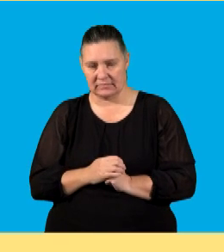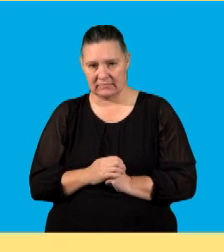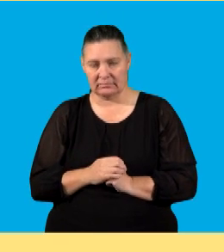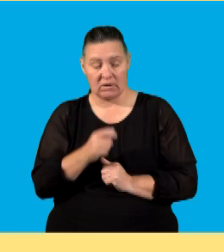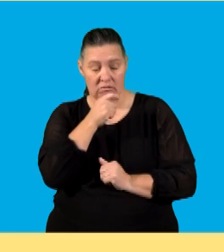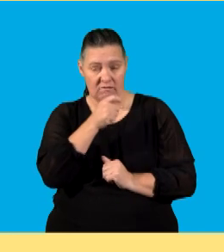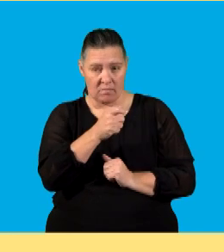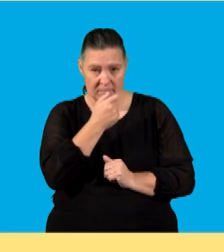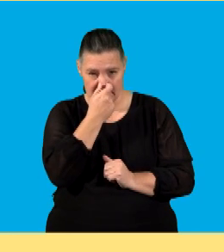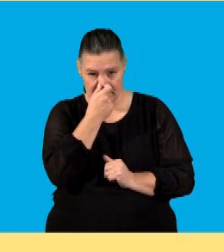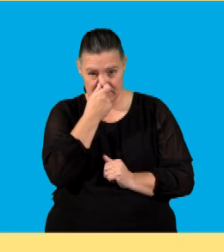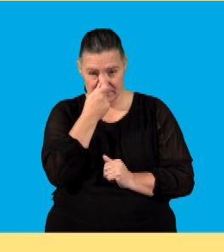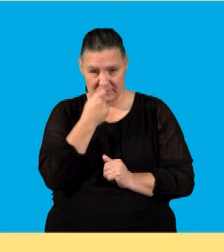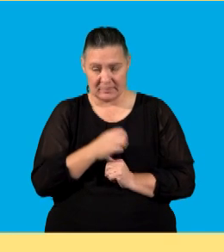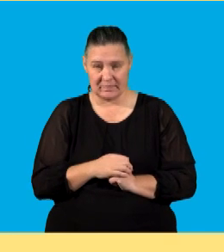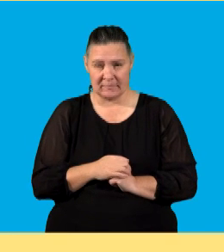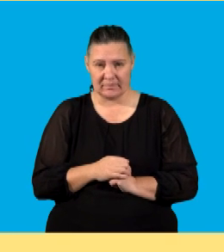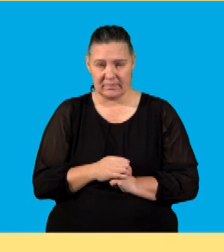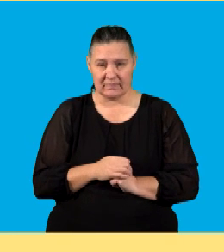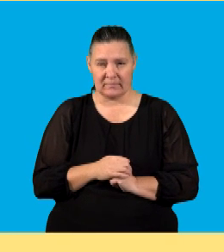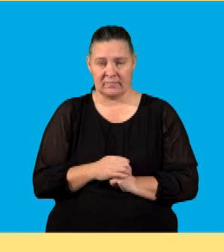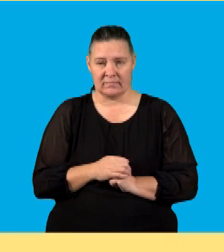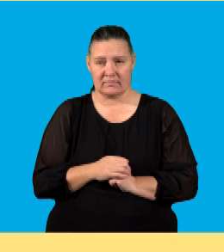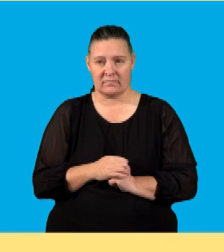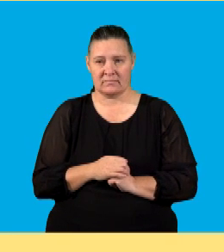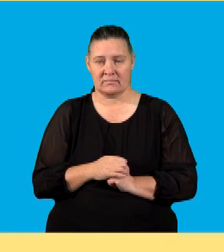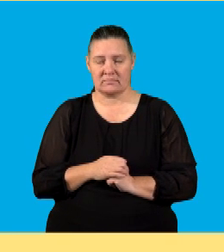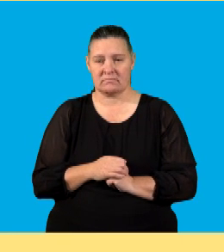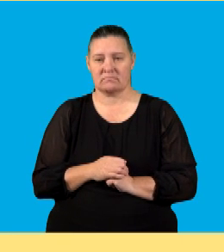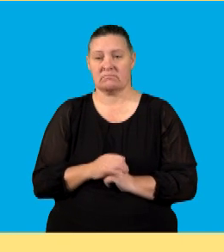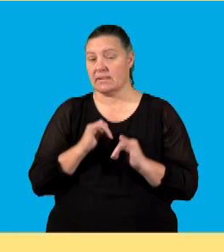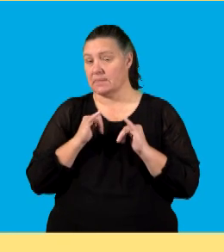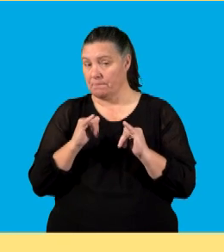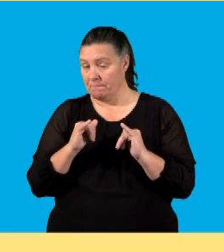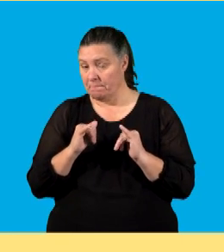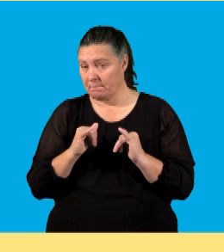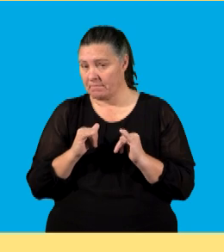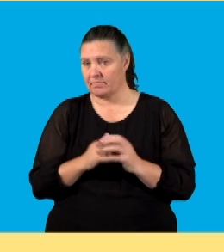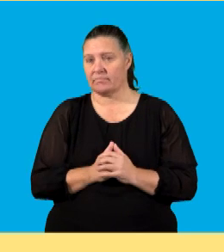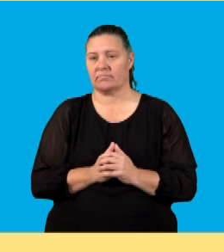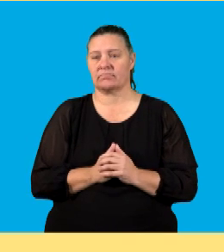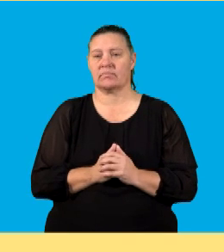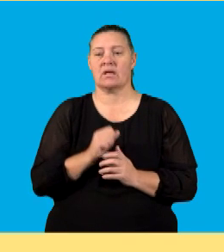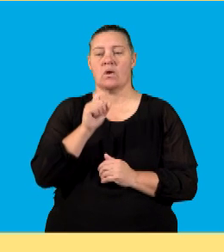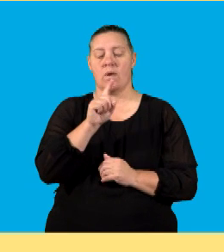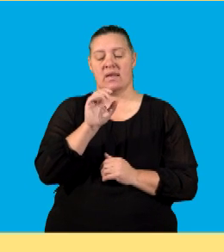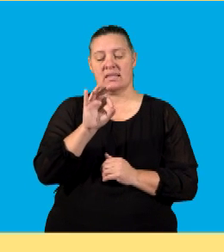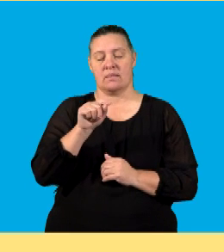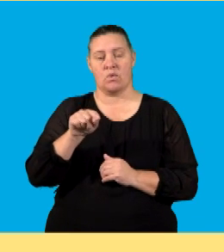13.4%. Please confirm, dear learners, if you have the same figures on your calculators. All right, thank you. You have